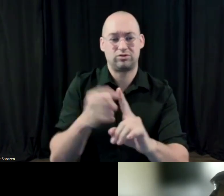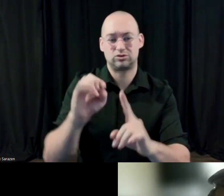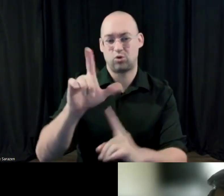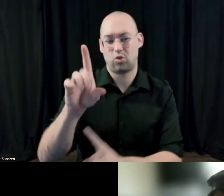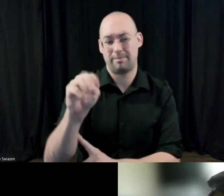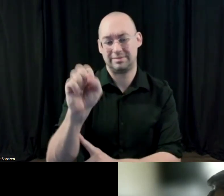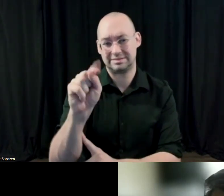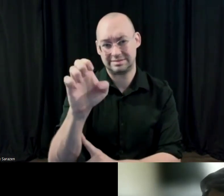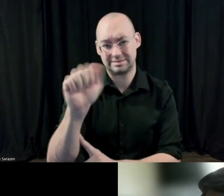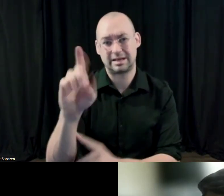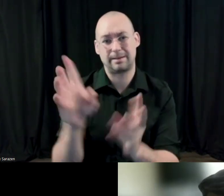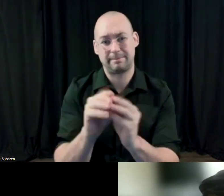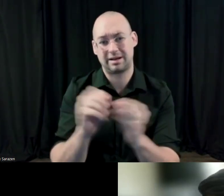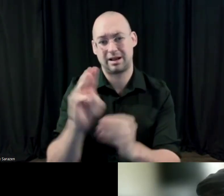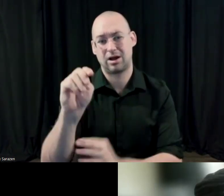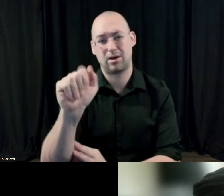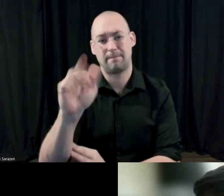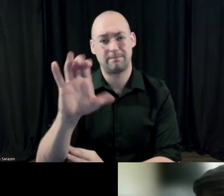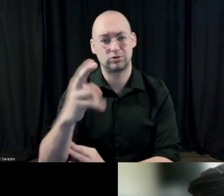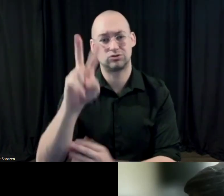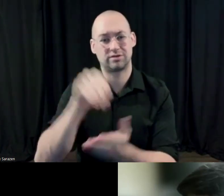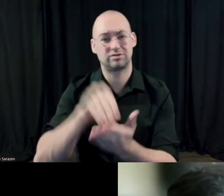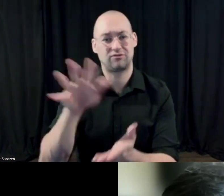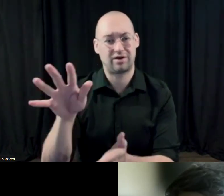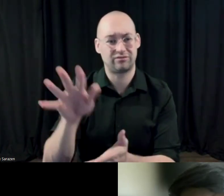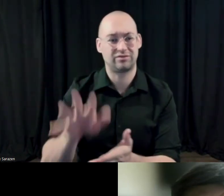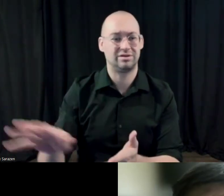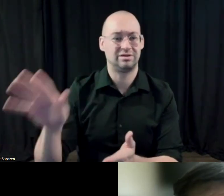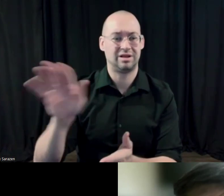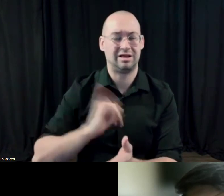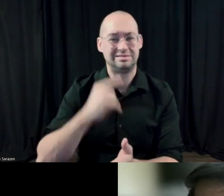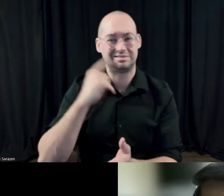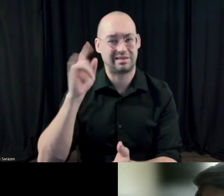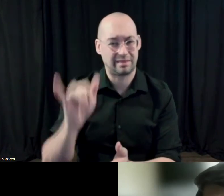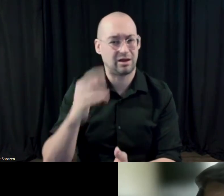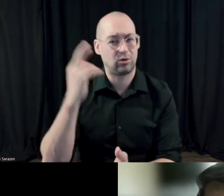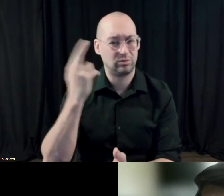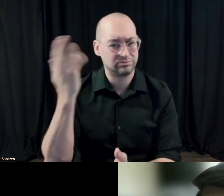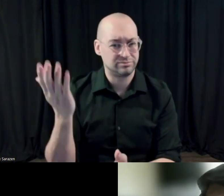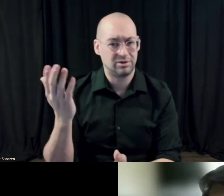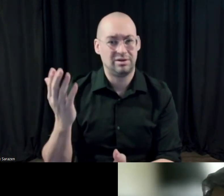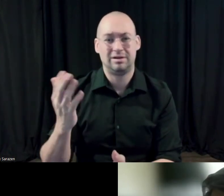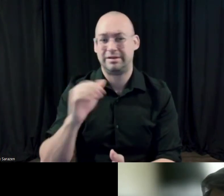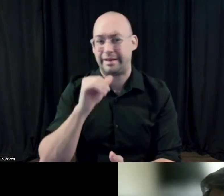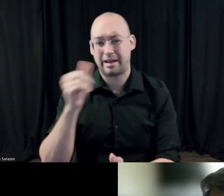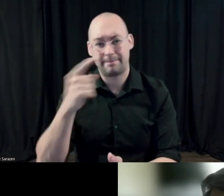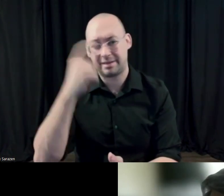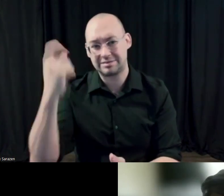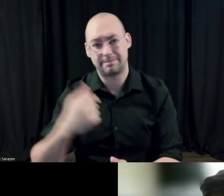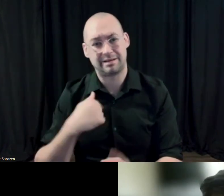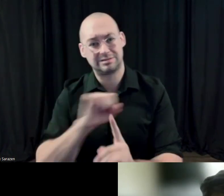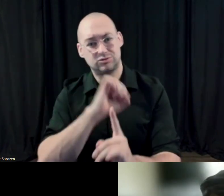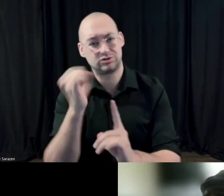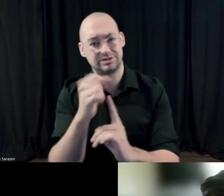March 2005. And so I mention that is not because my situation was special